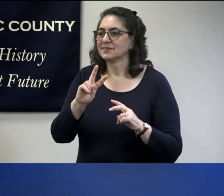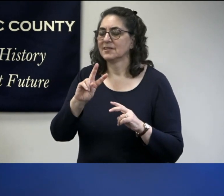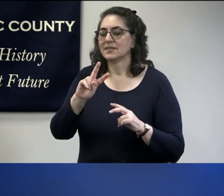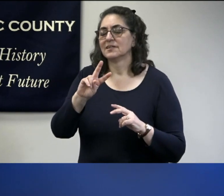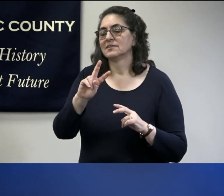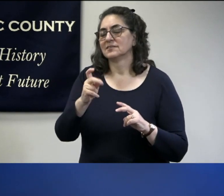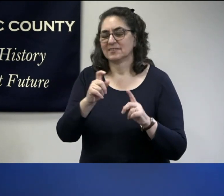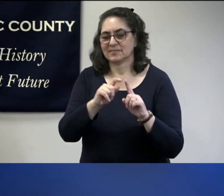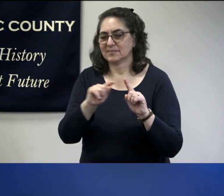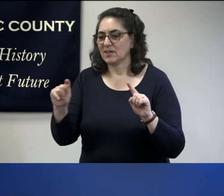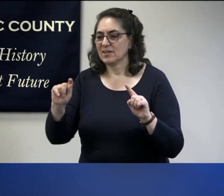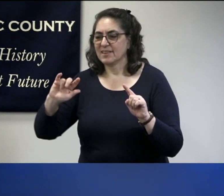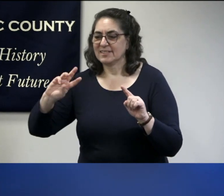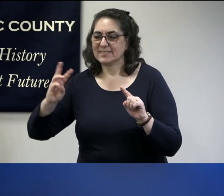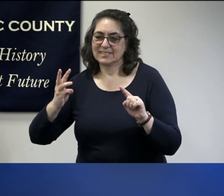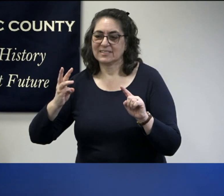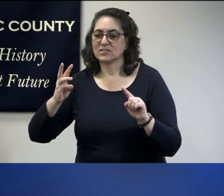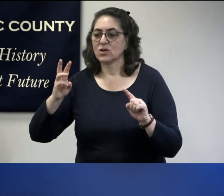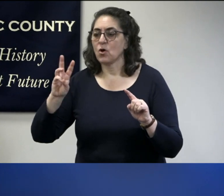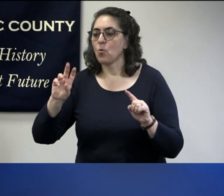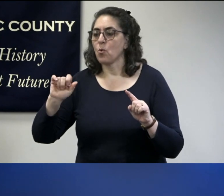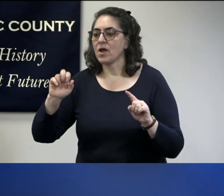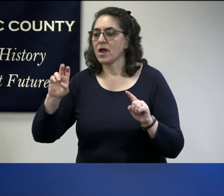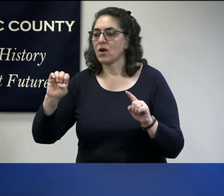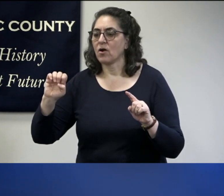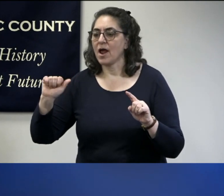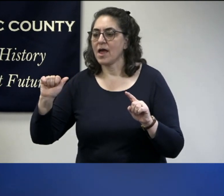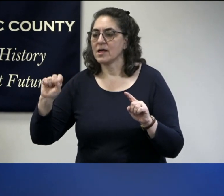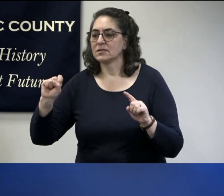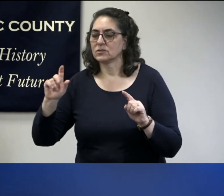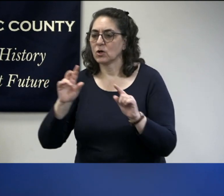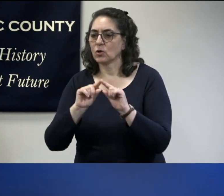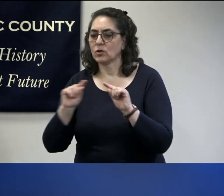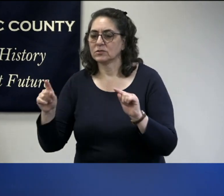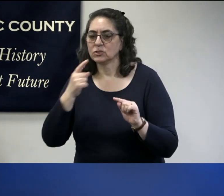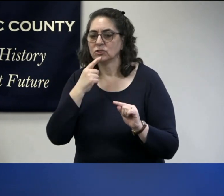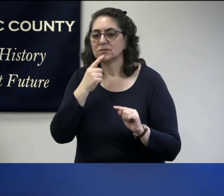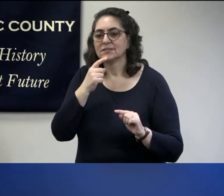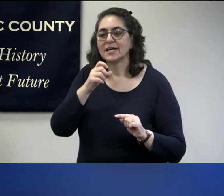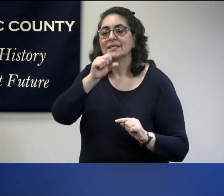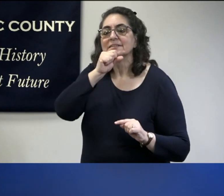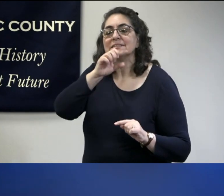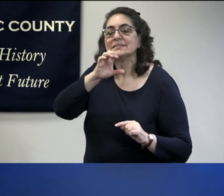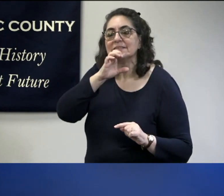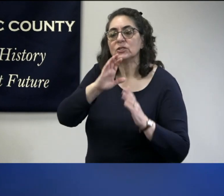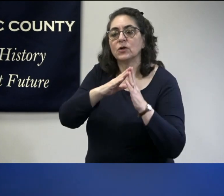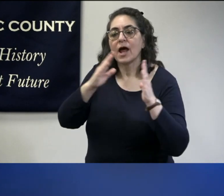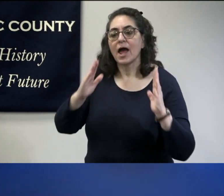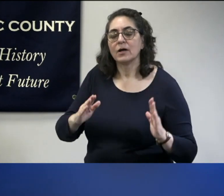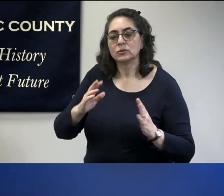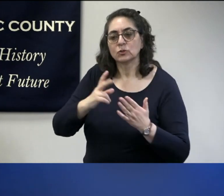whereas clause. The correct phrase should read Senior Housing Project.